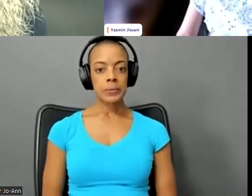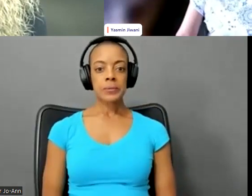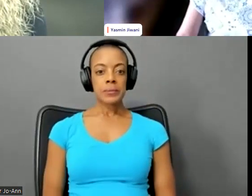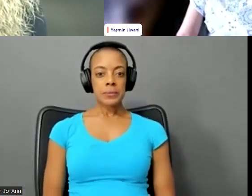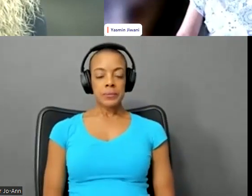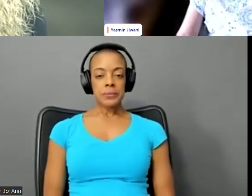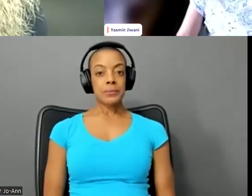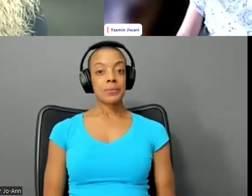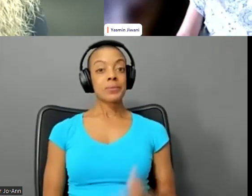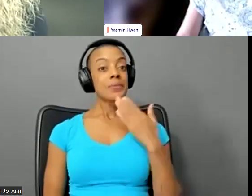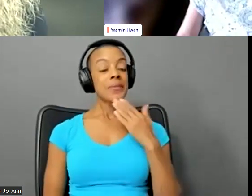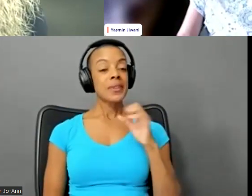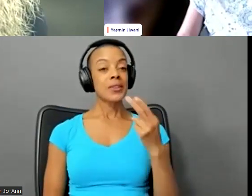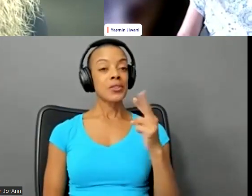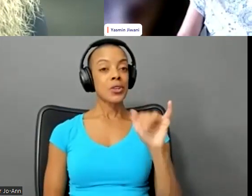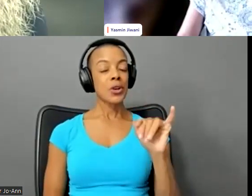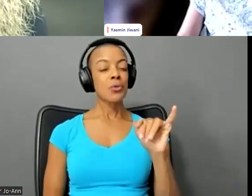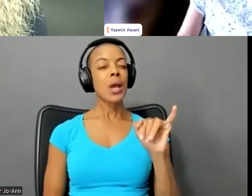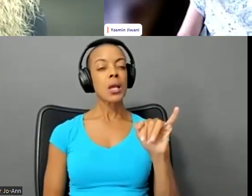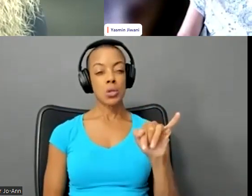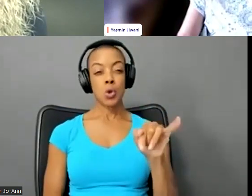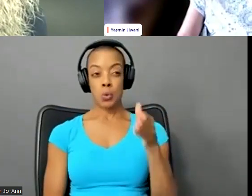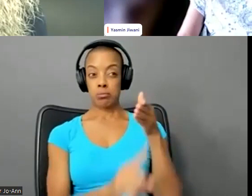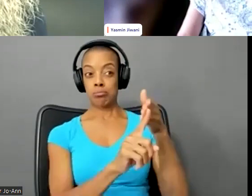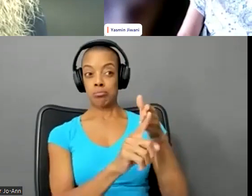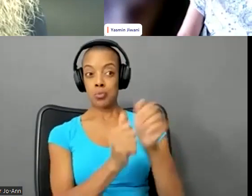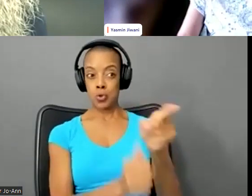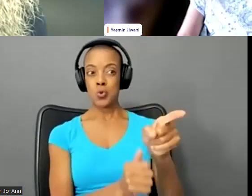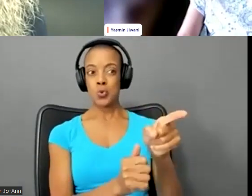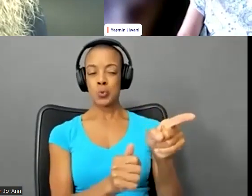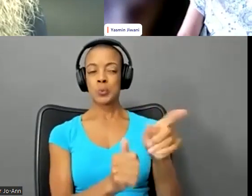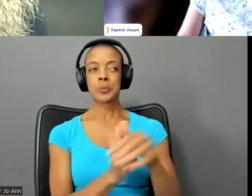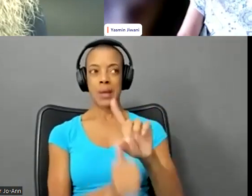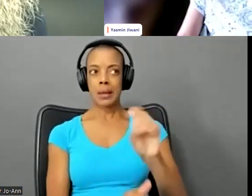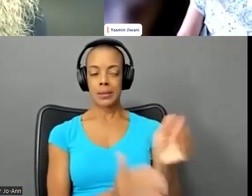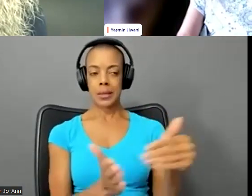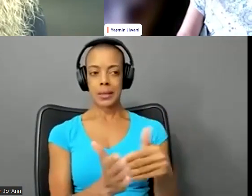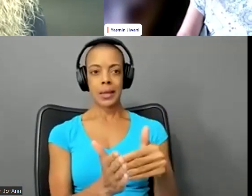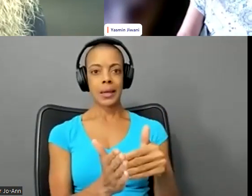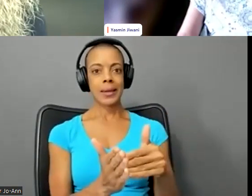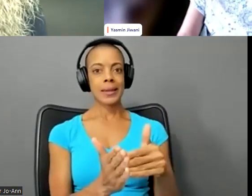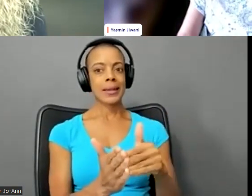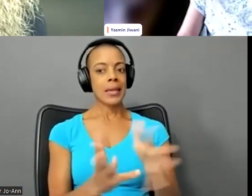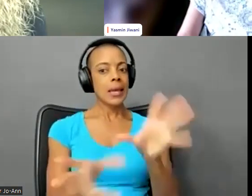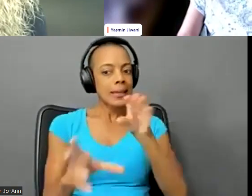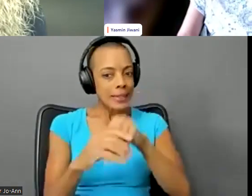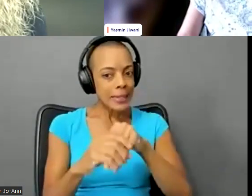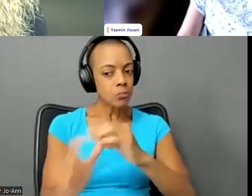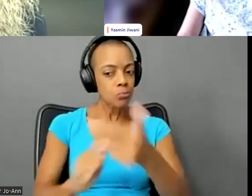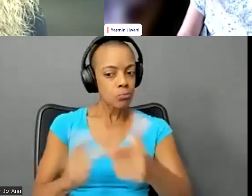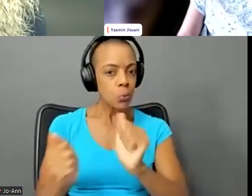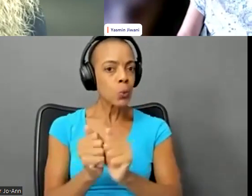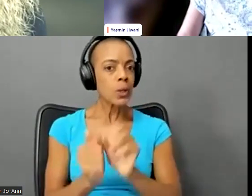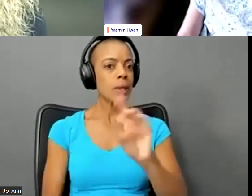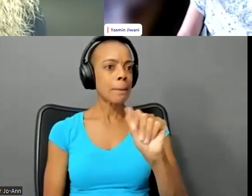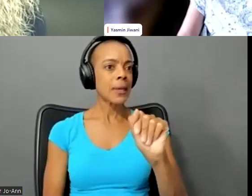Thank you, Shari. And I might just stay with you for a moment in terms of our next question, which is, what does engagement with the media look like given your work? So